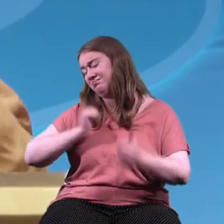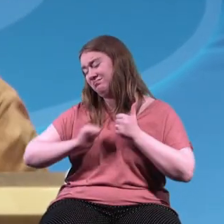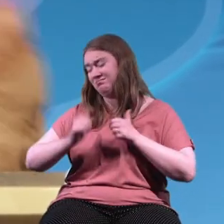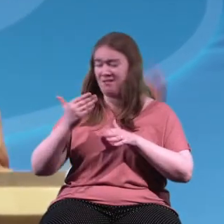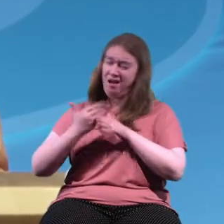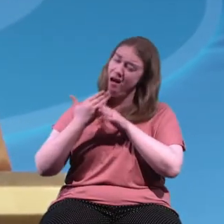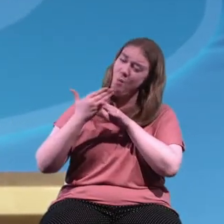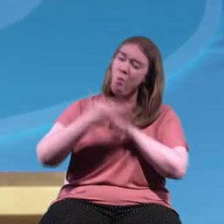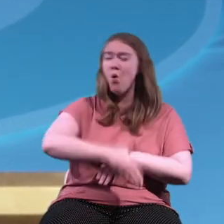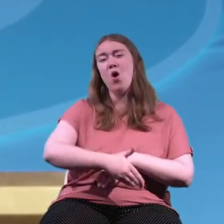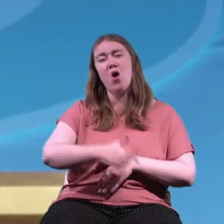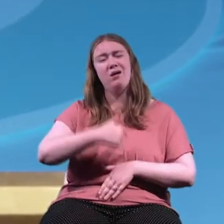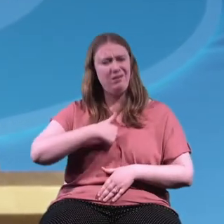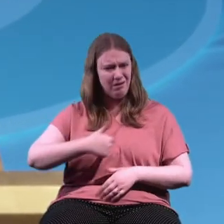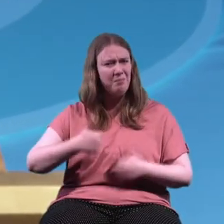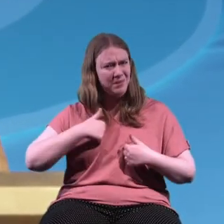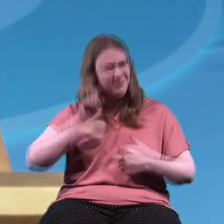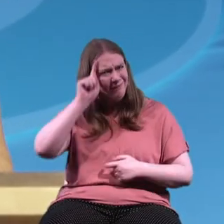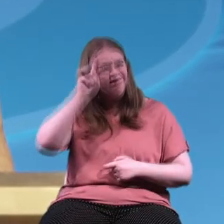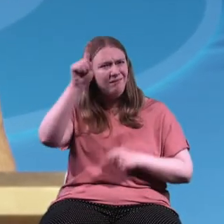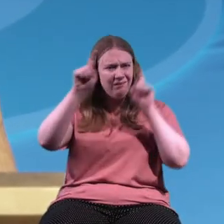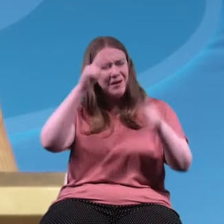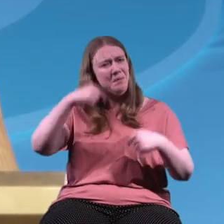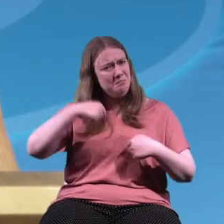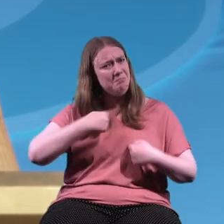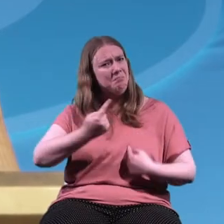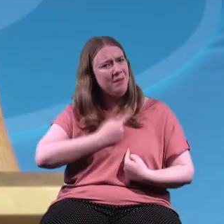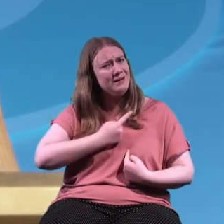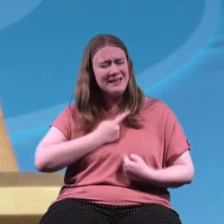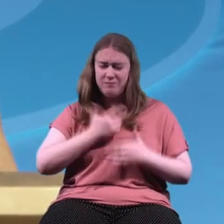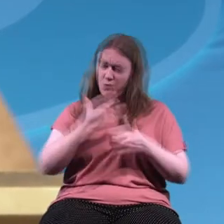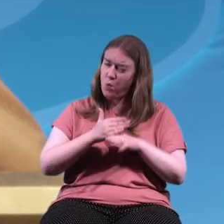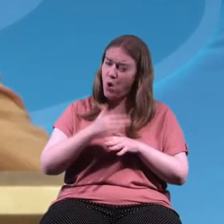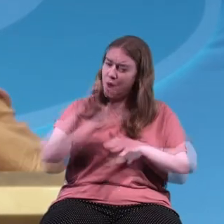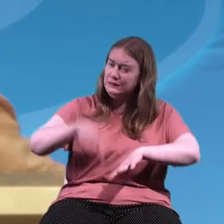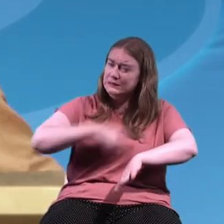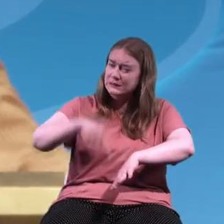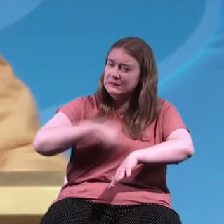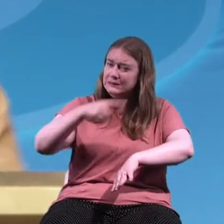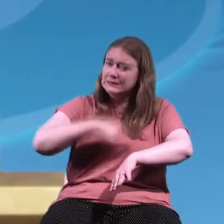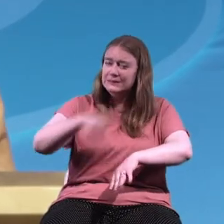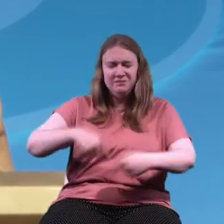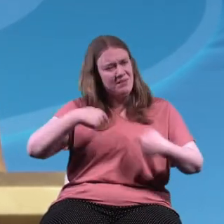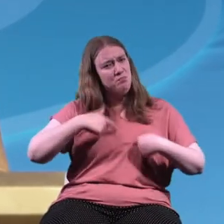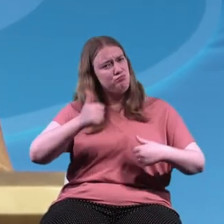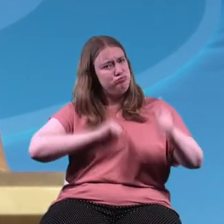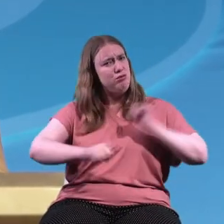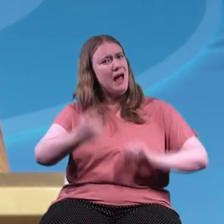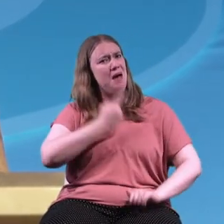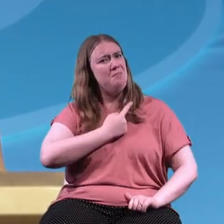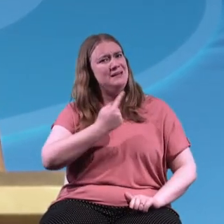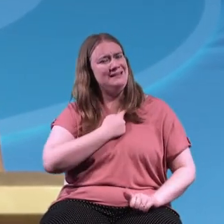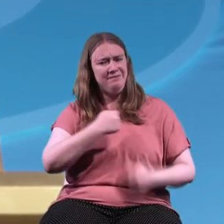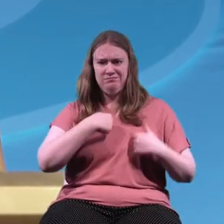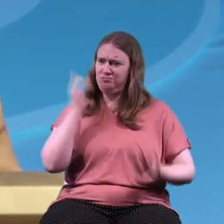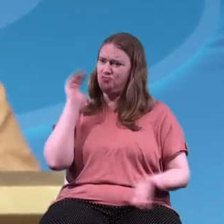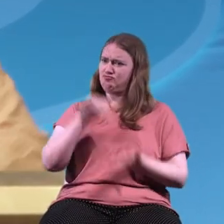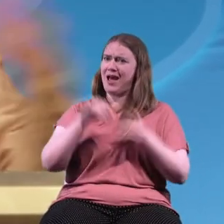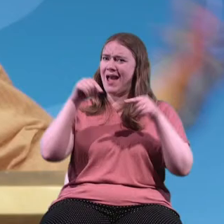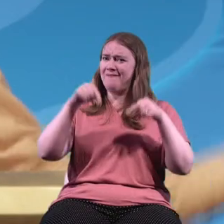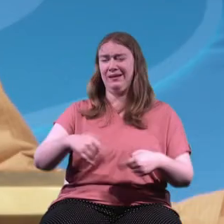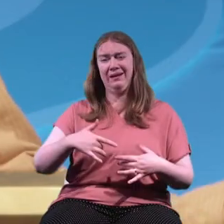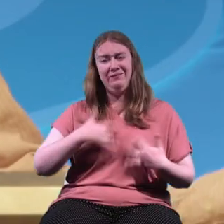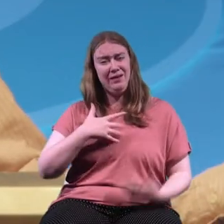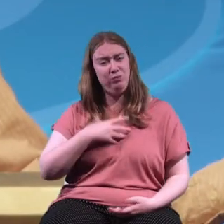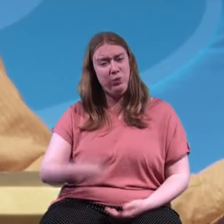initiative. He's proud of what he's done with his life. But Brian comes to the convention weary.